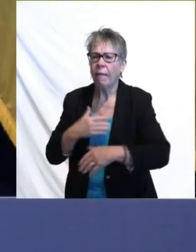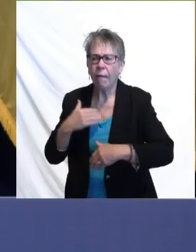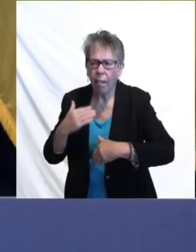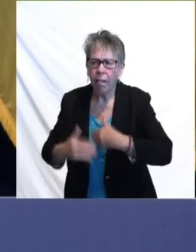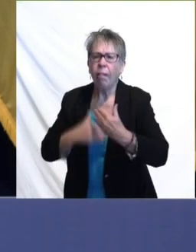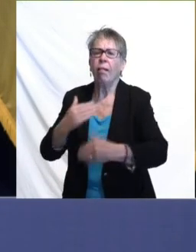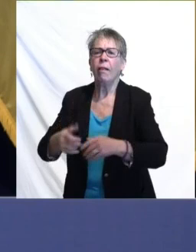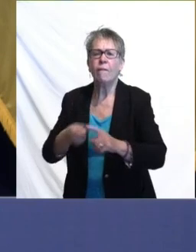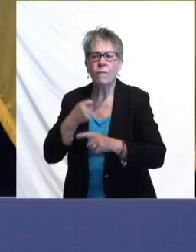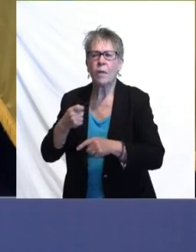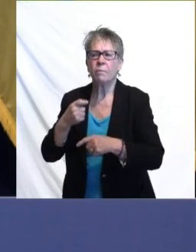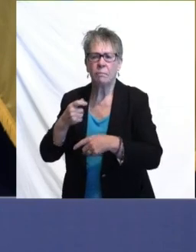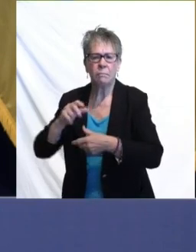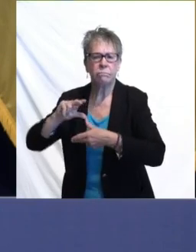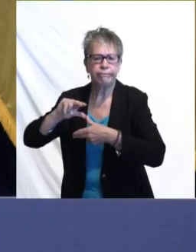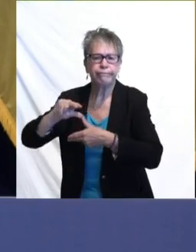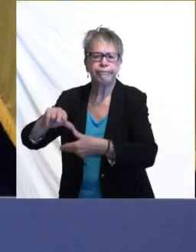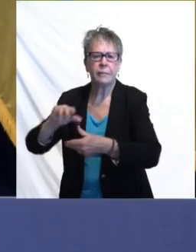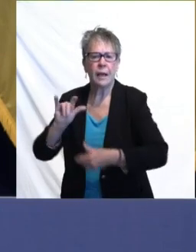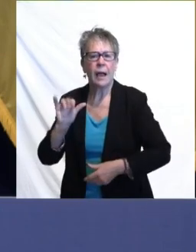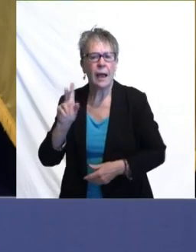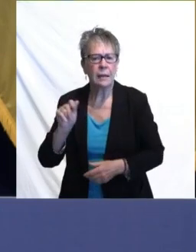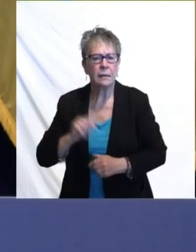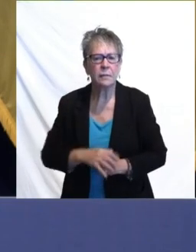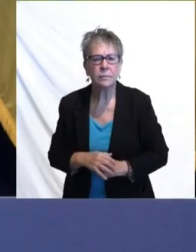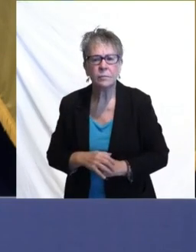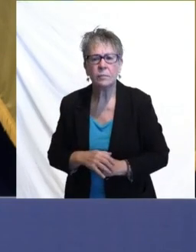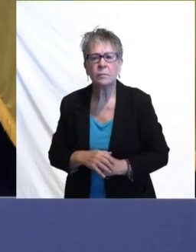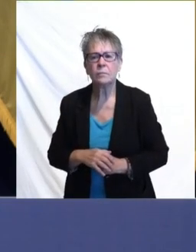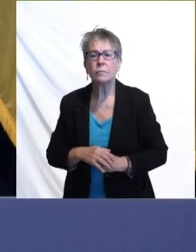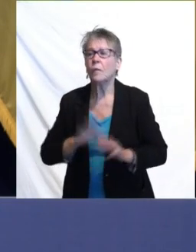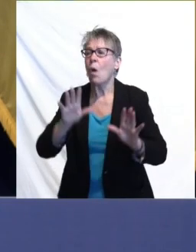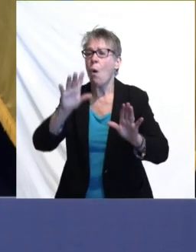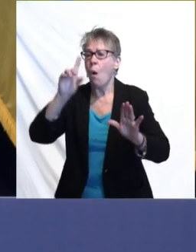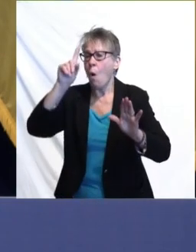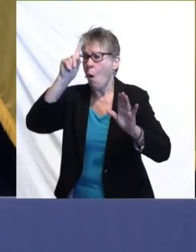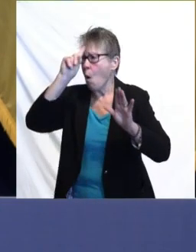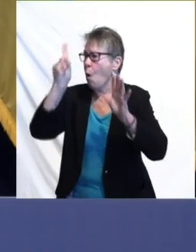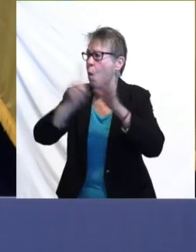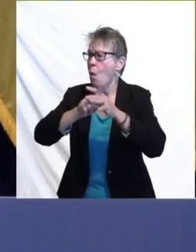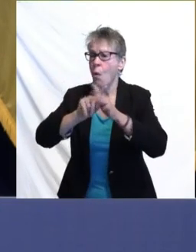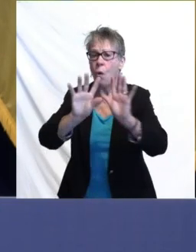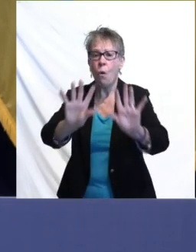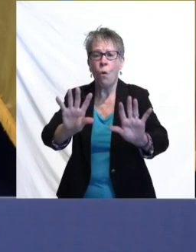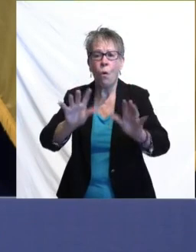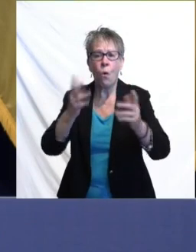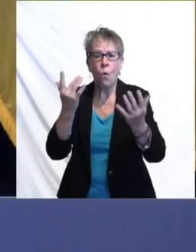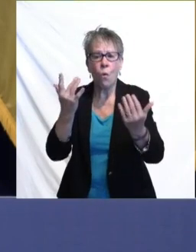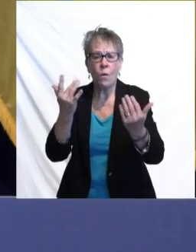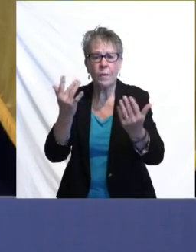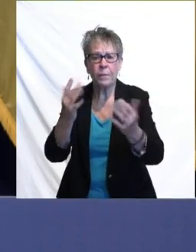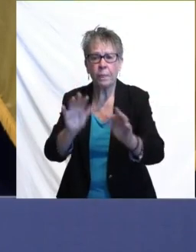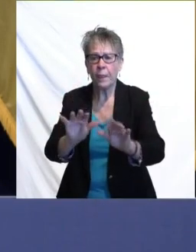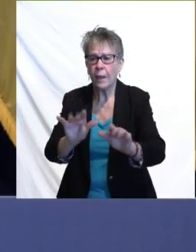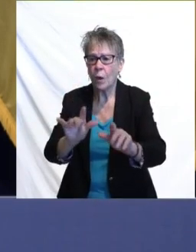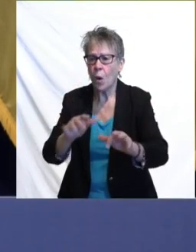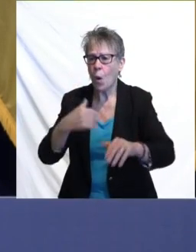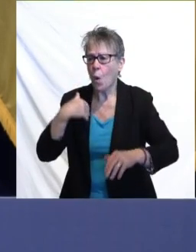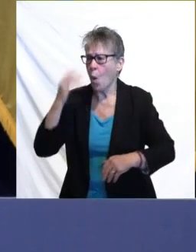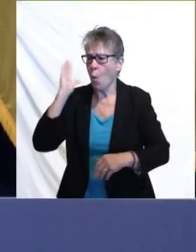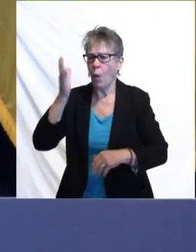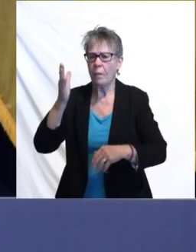that you? We're going to start with you, if that's all right. Again, we'll be on, I should say one thing, Jamil's got the mic. Nice to see you. We'll be on the same